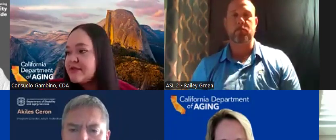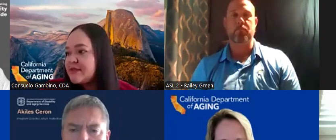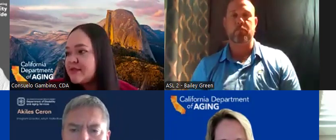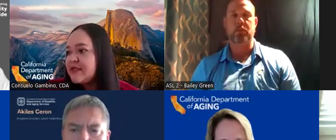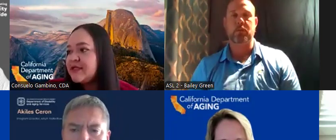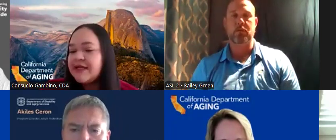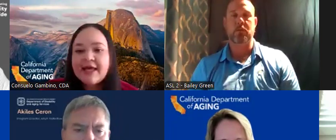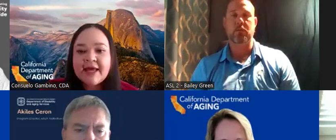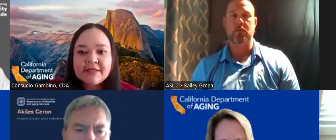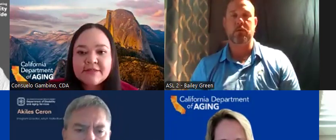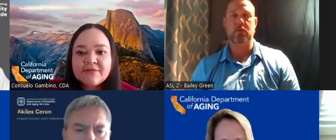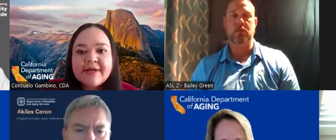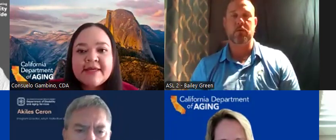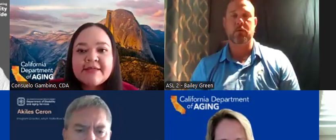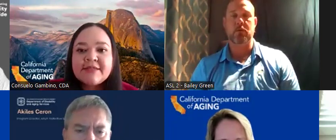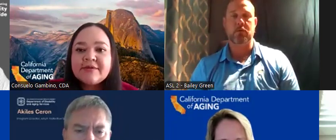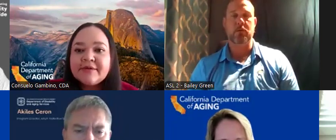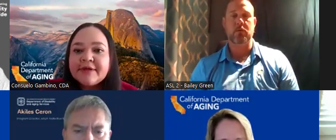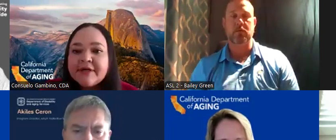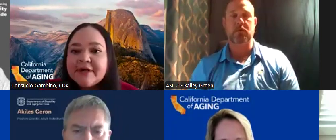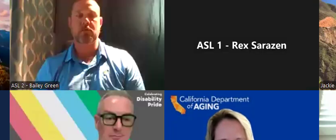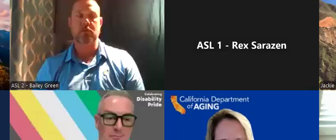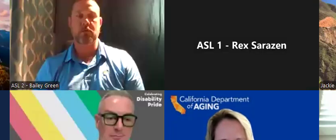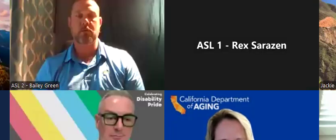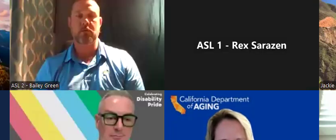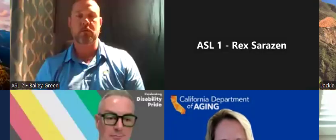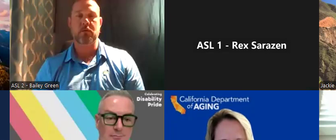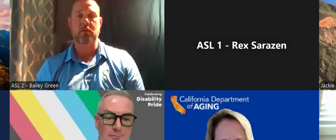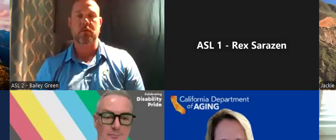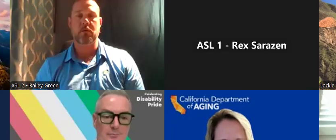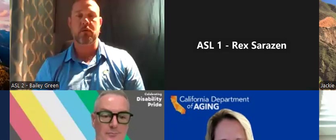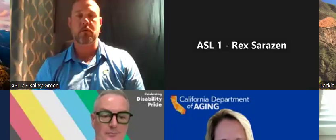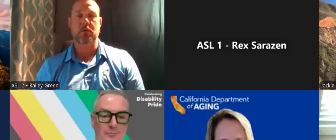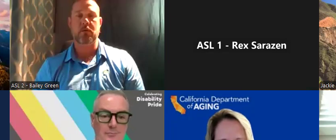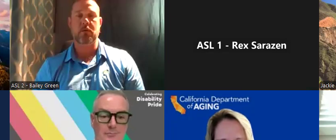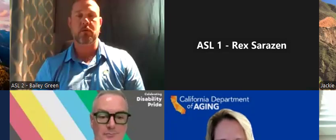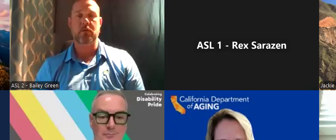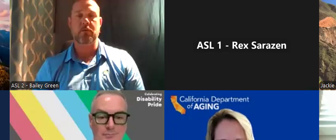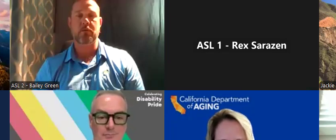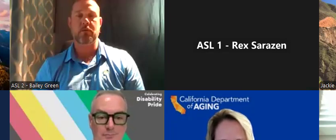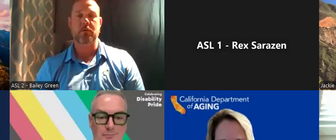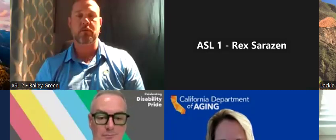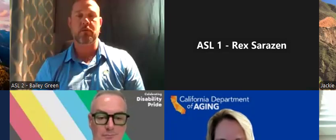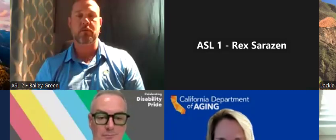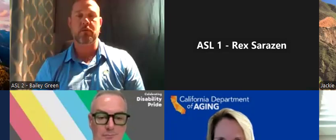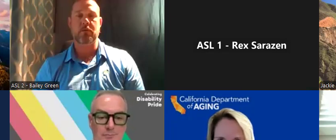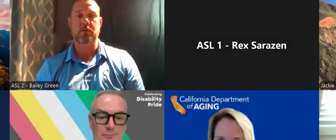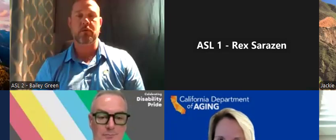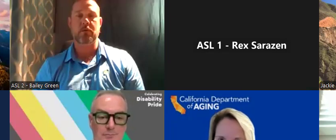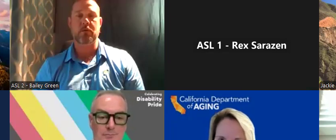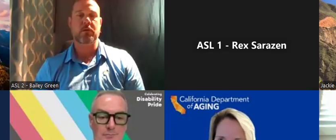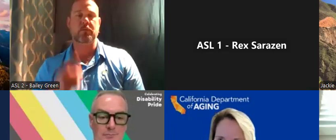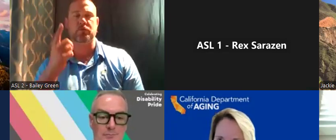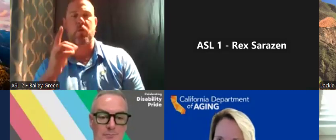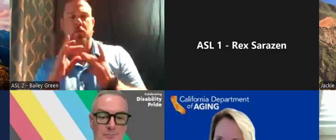I don't see any hands raised or in the chat. There was just one